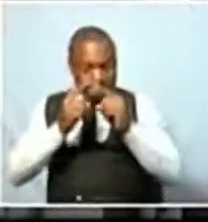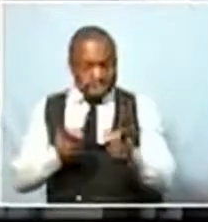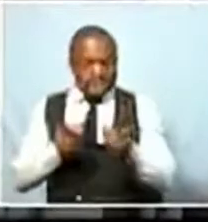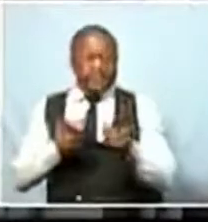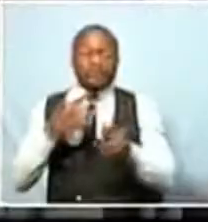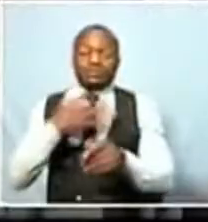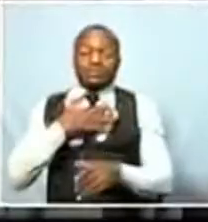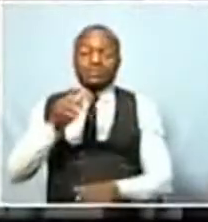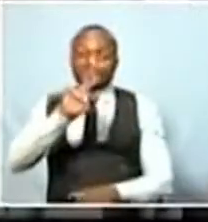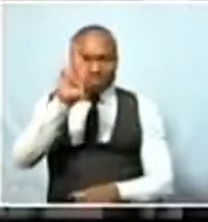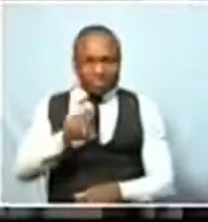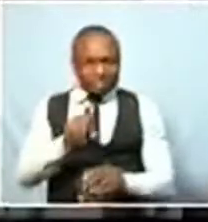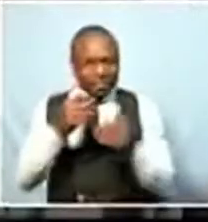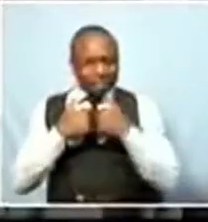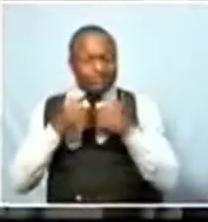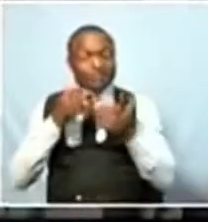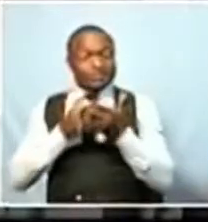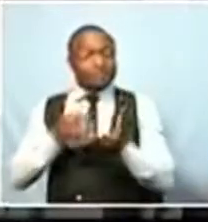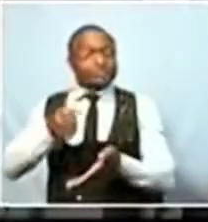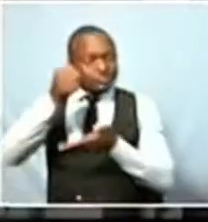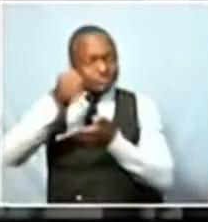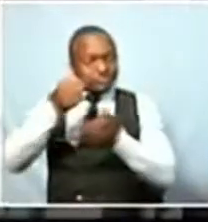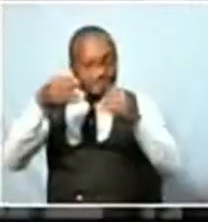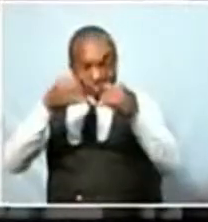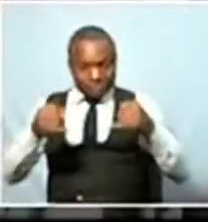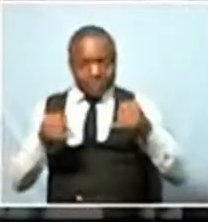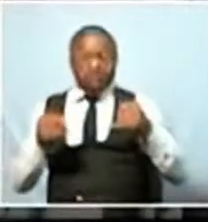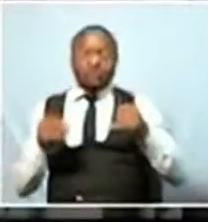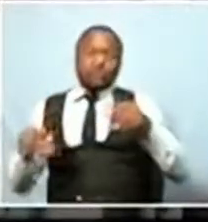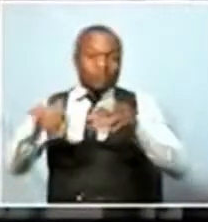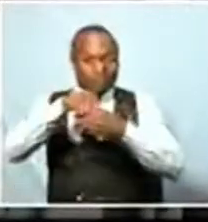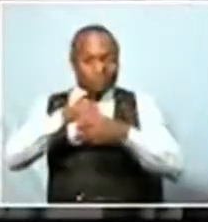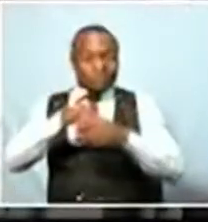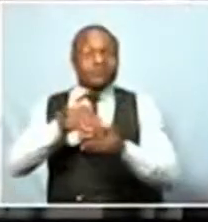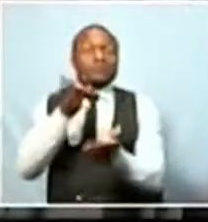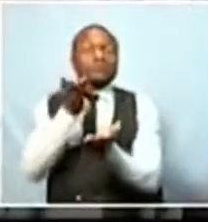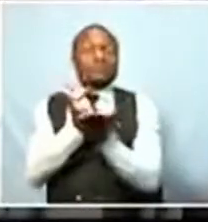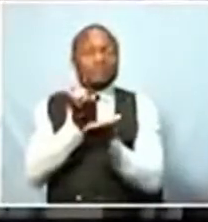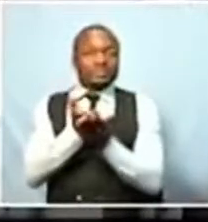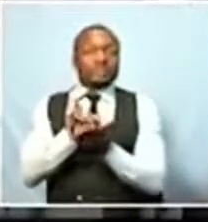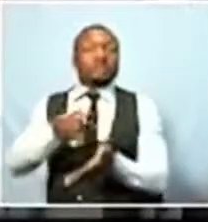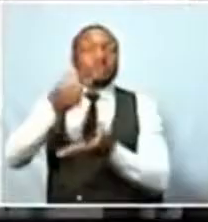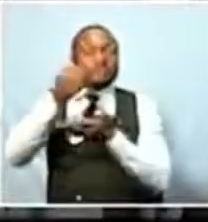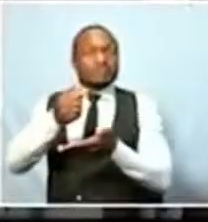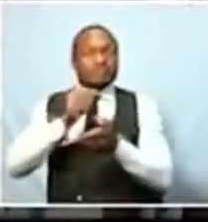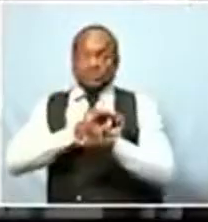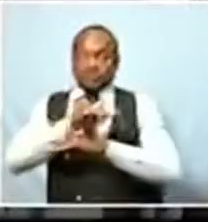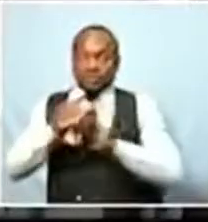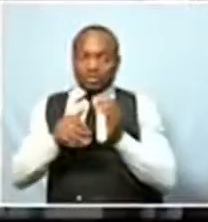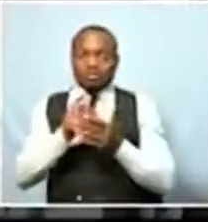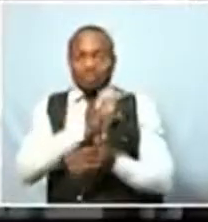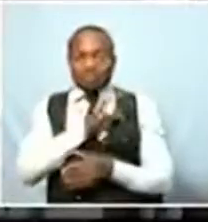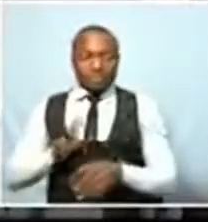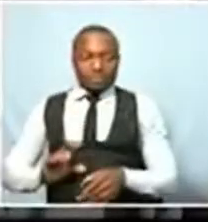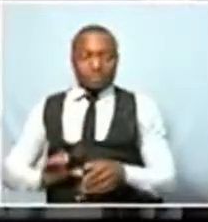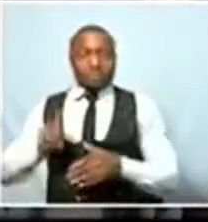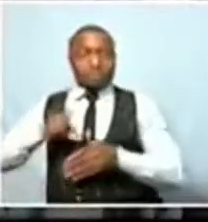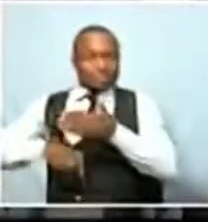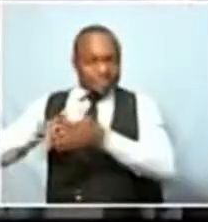is, do we have this budget line included in the proposed budgets of all the auditees, audit